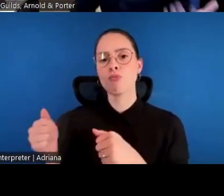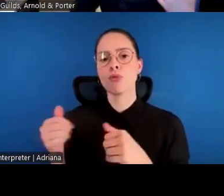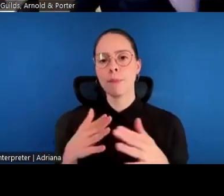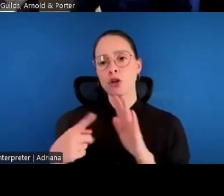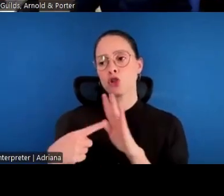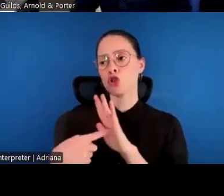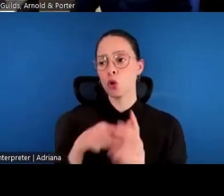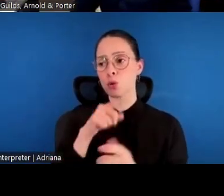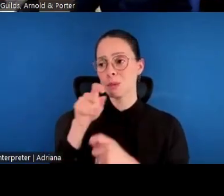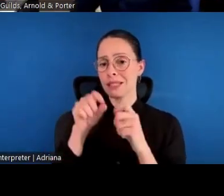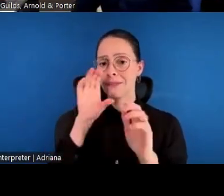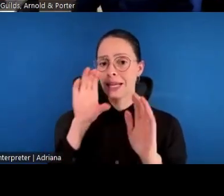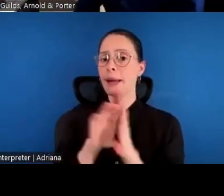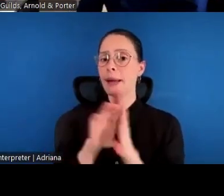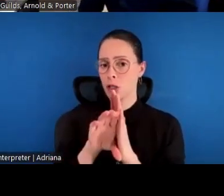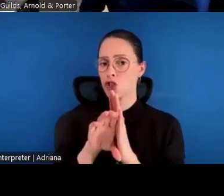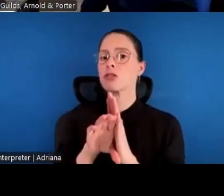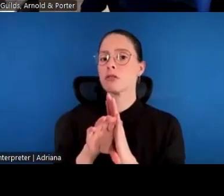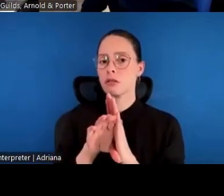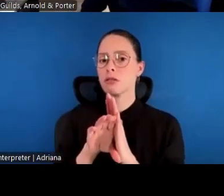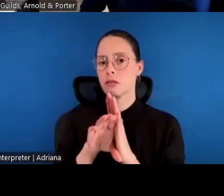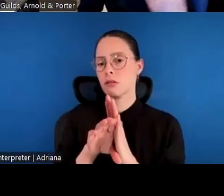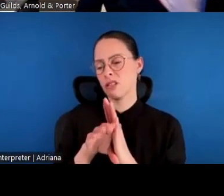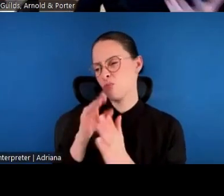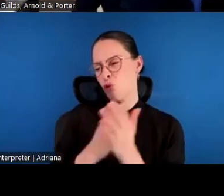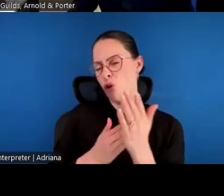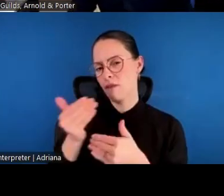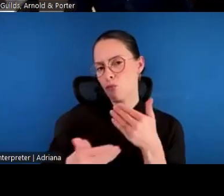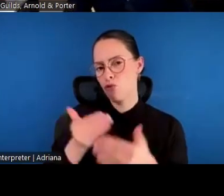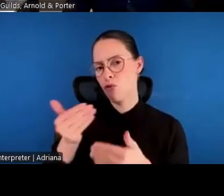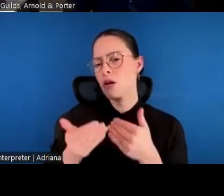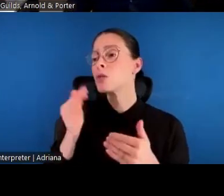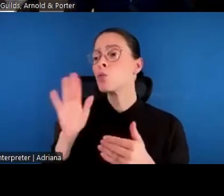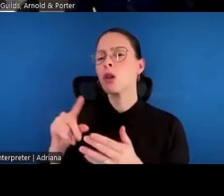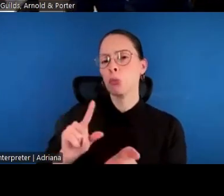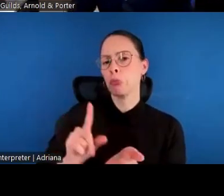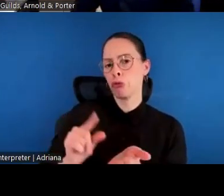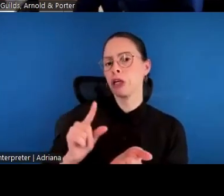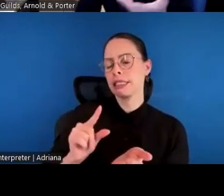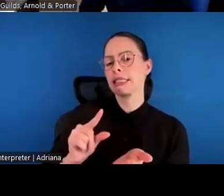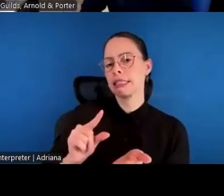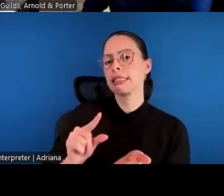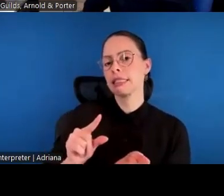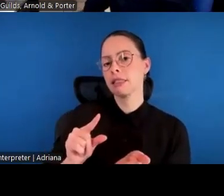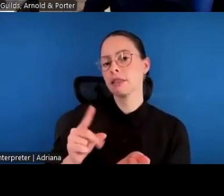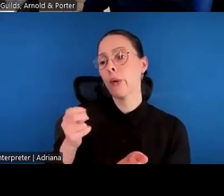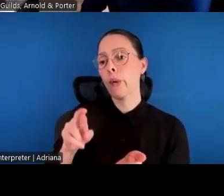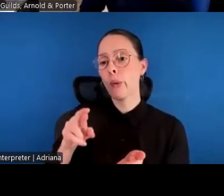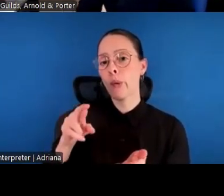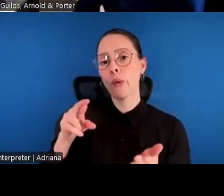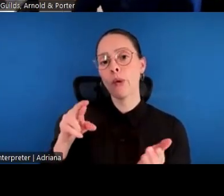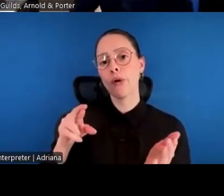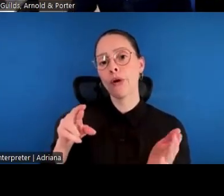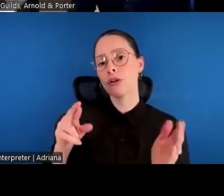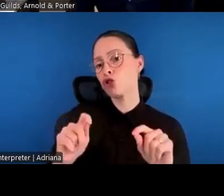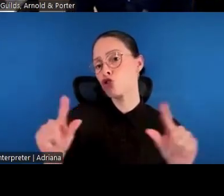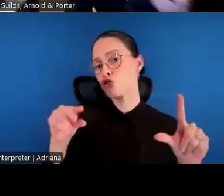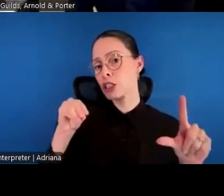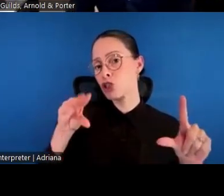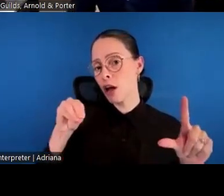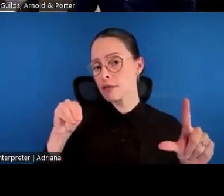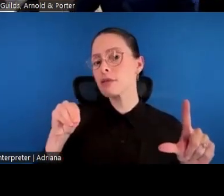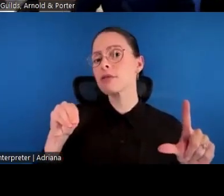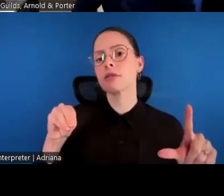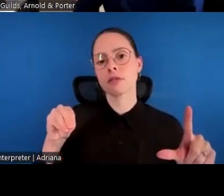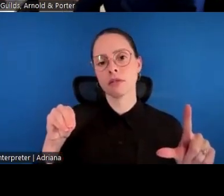images of things that they want to share as part of the process, and we'll print those out. Or we'll take screenshots of those individual things. We will